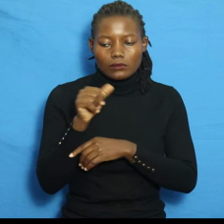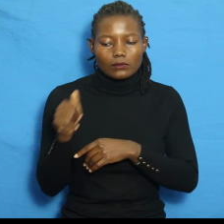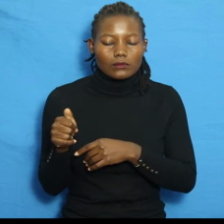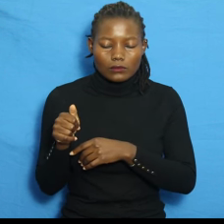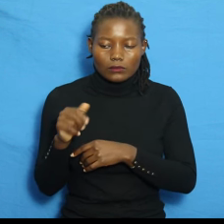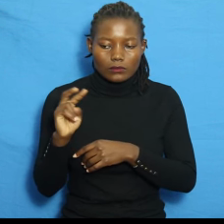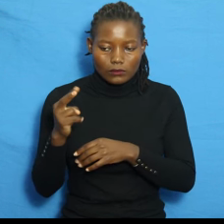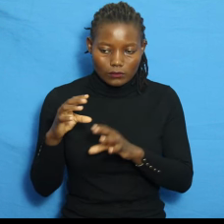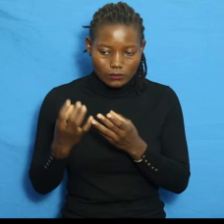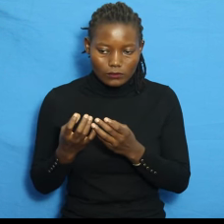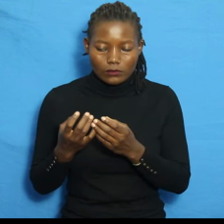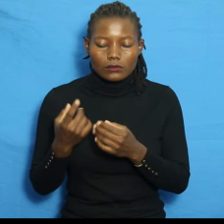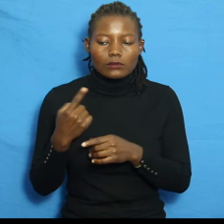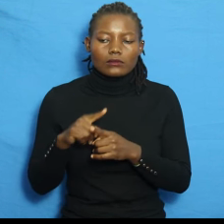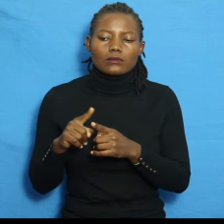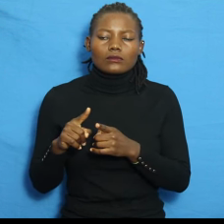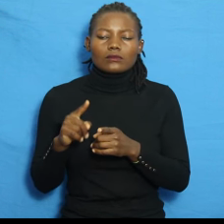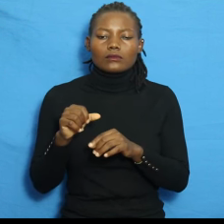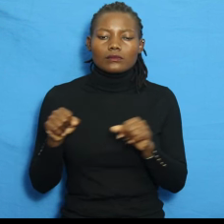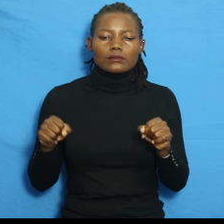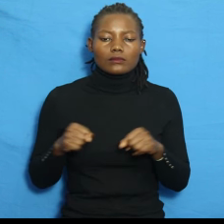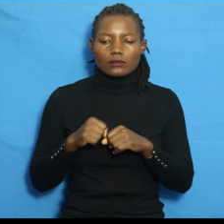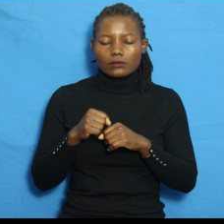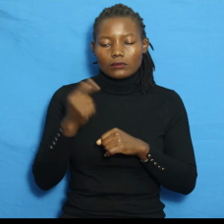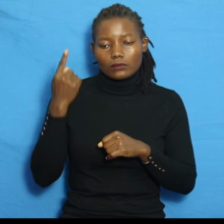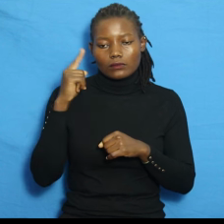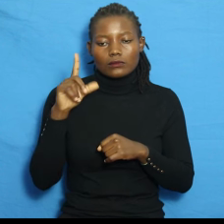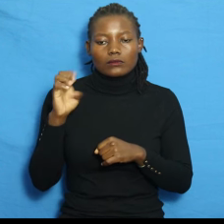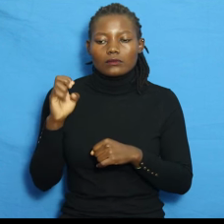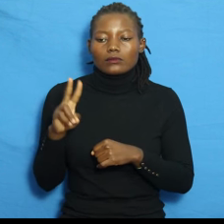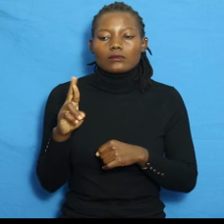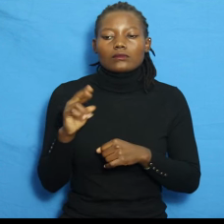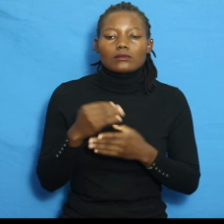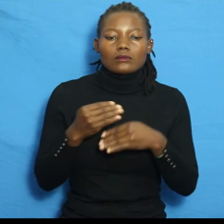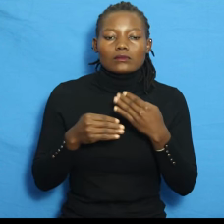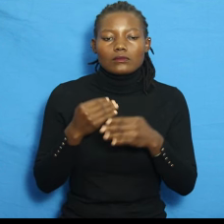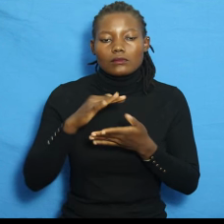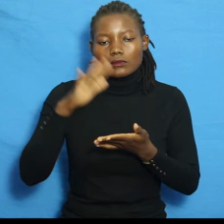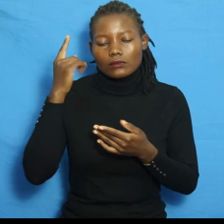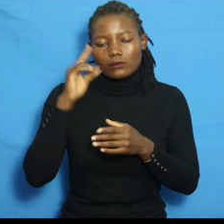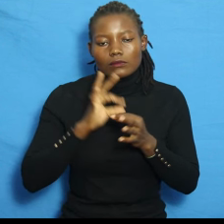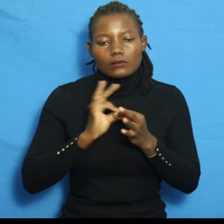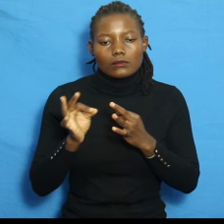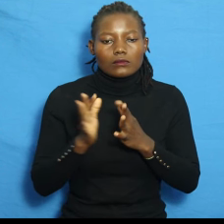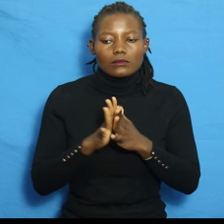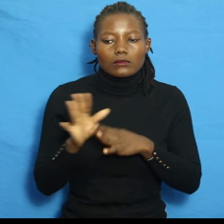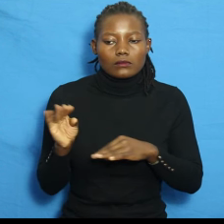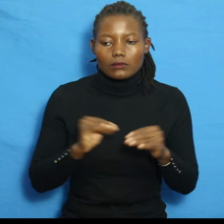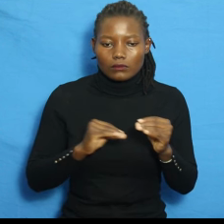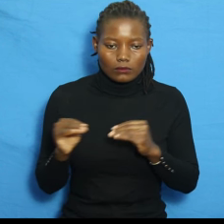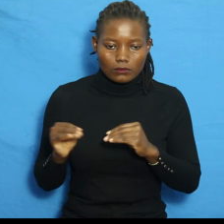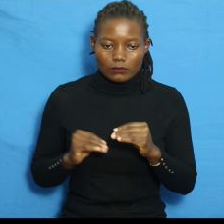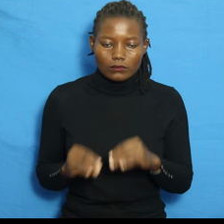class liver, and there are a few that you can attribute to second class liver. But the system of leverage is built